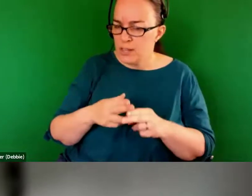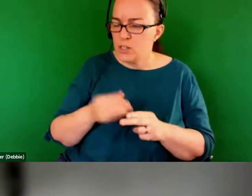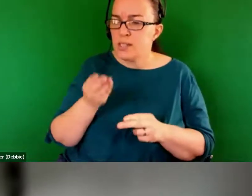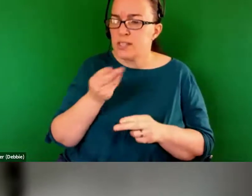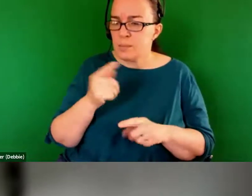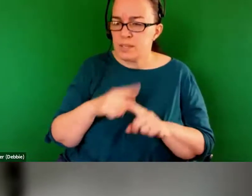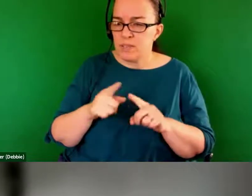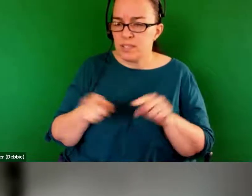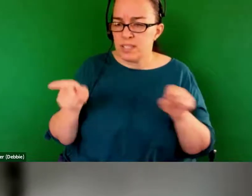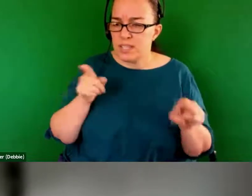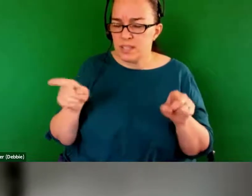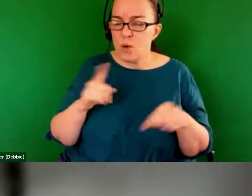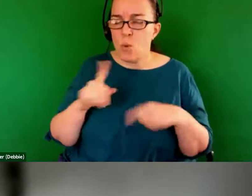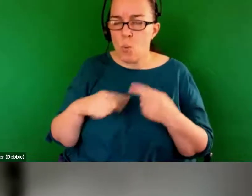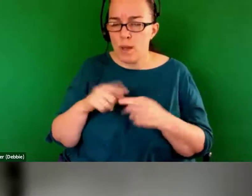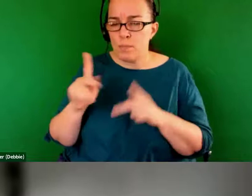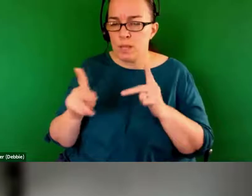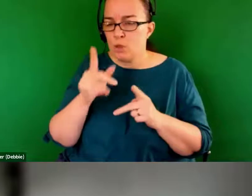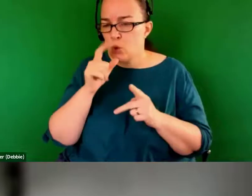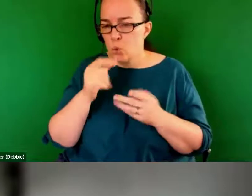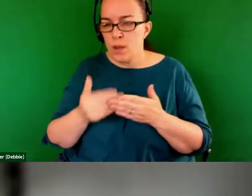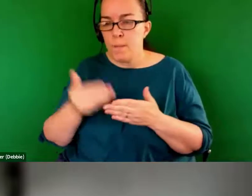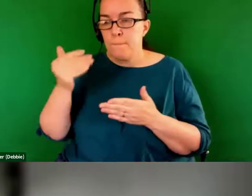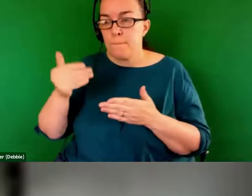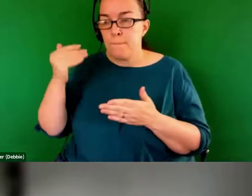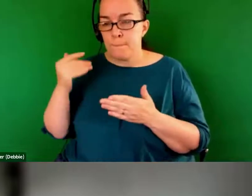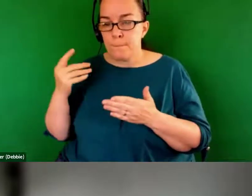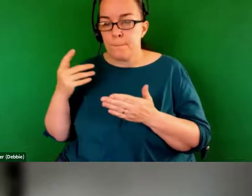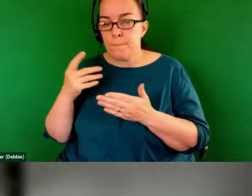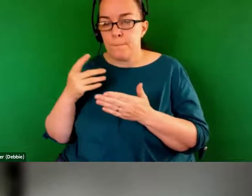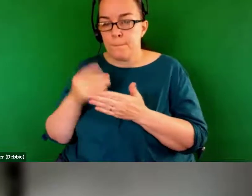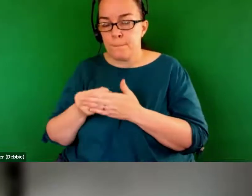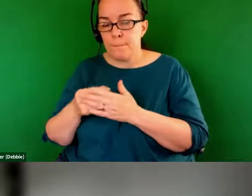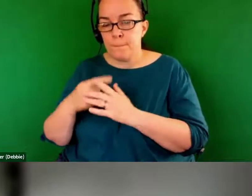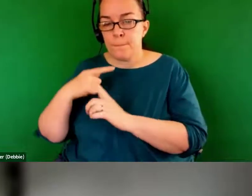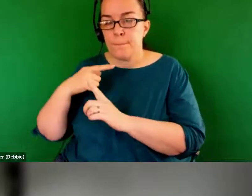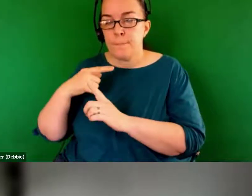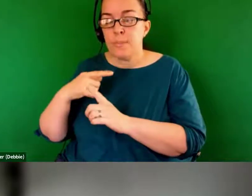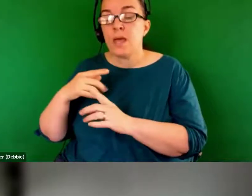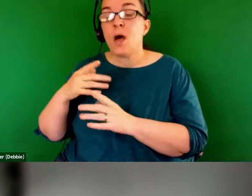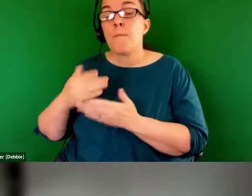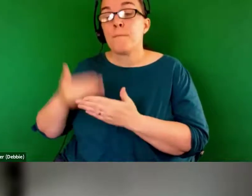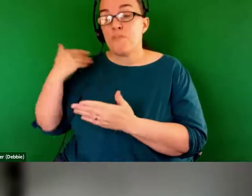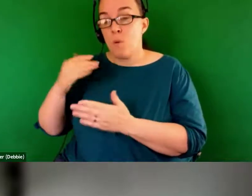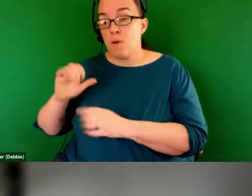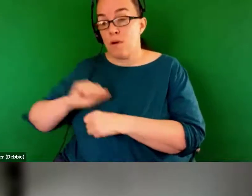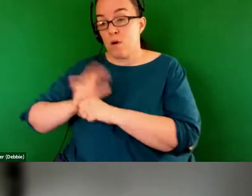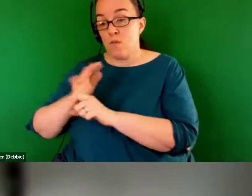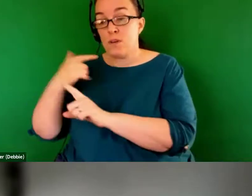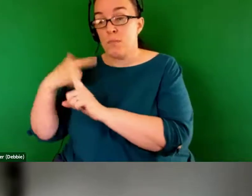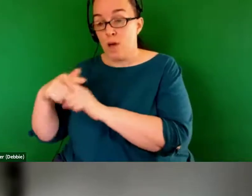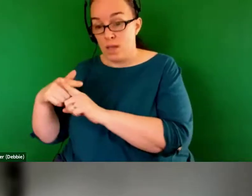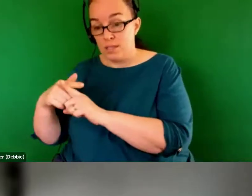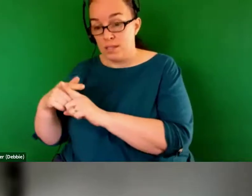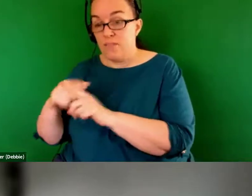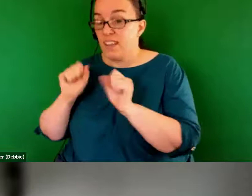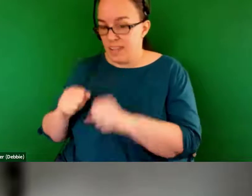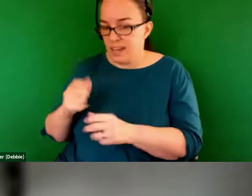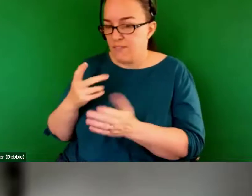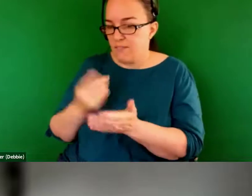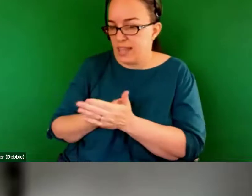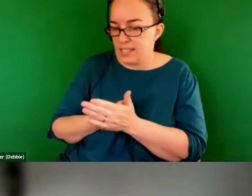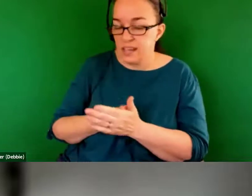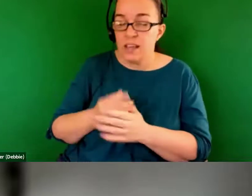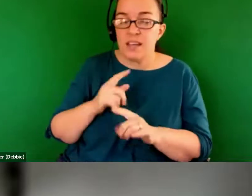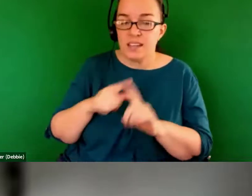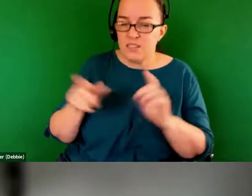differences as to when people who have been previously COVID positive can receive the vaccine compared to somebody who's been without